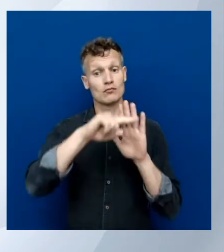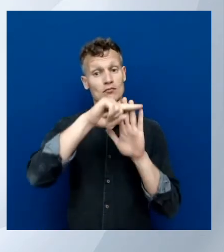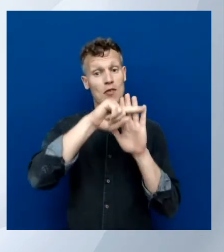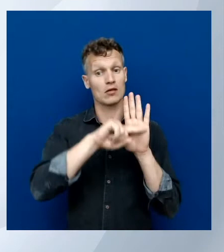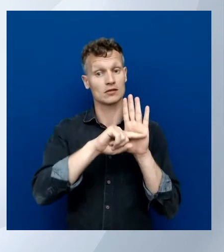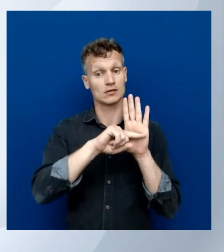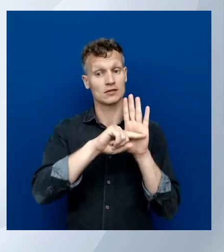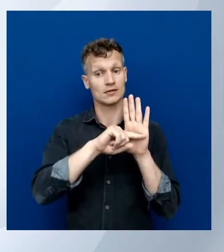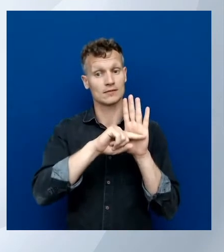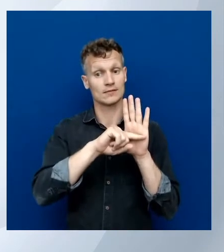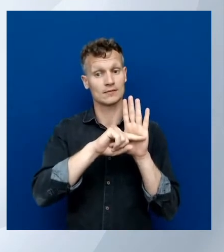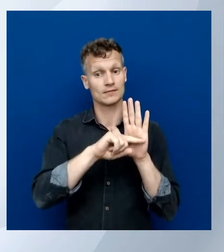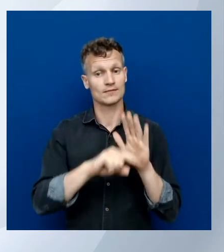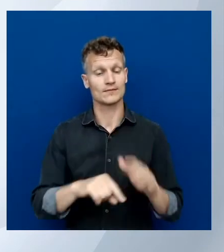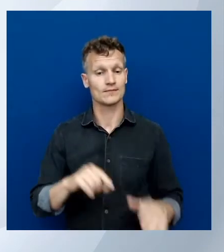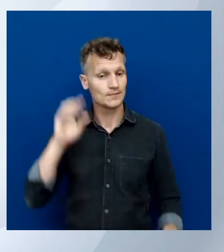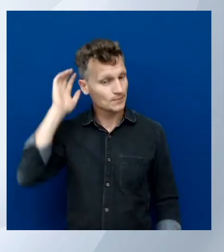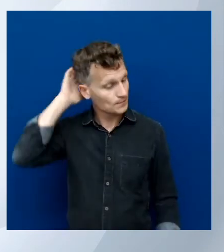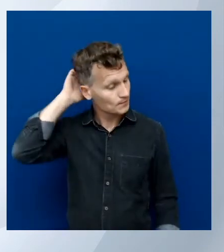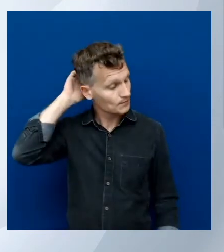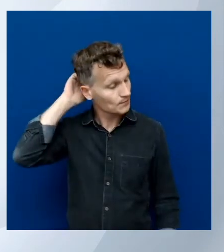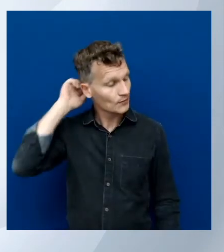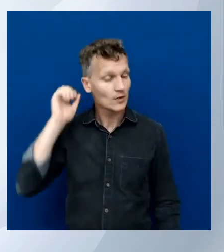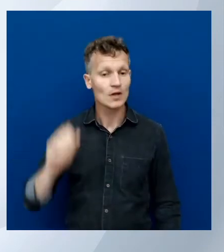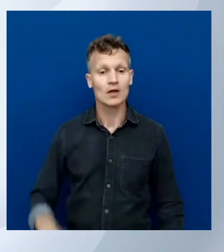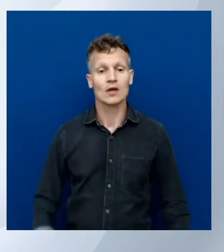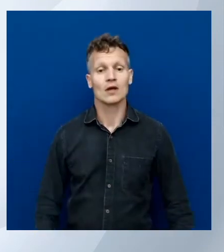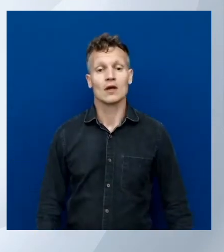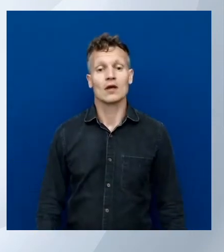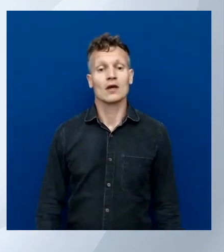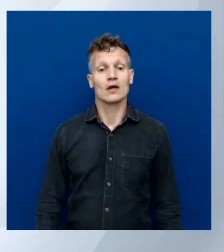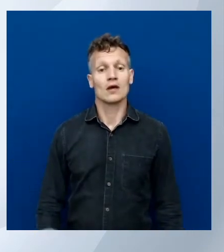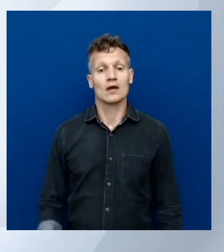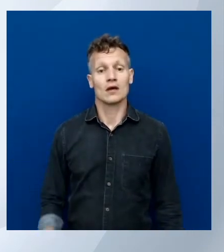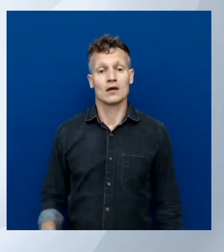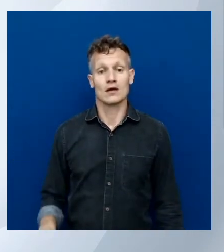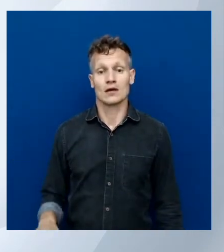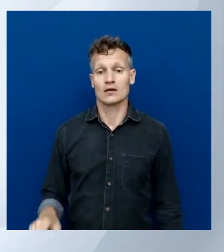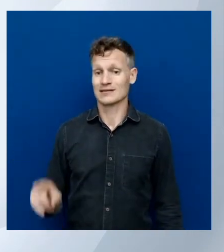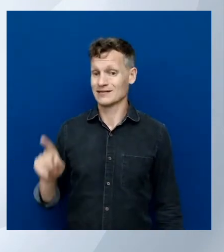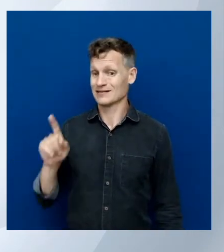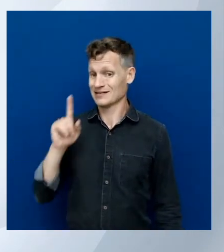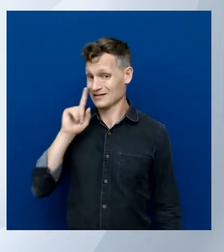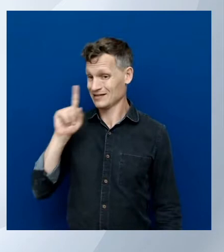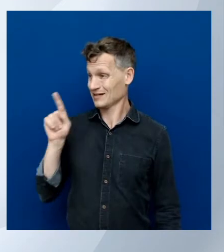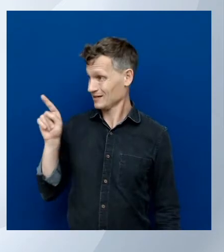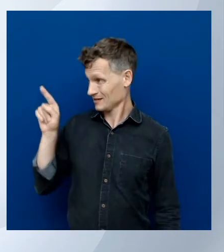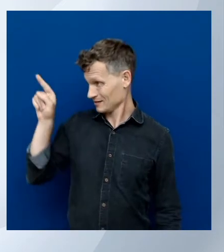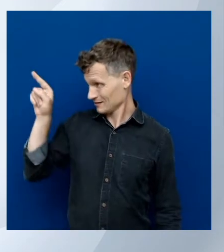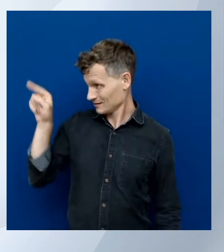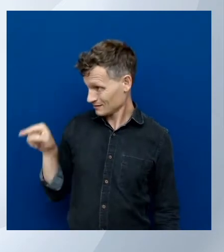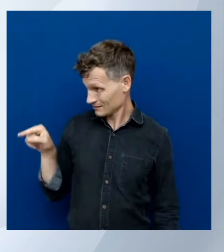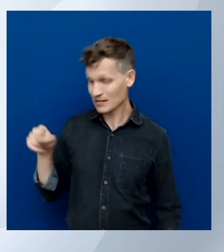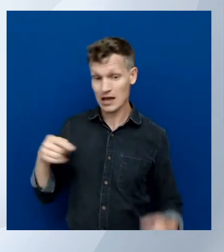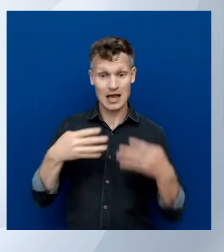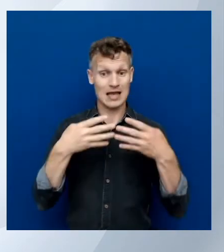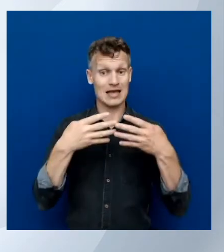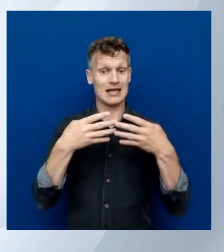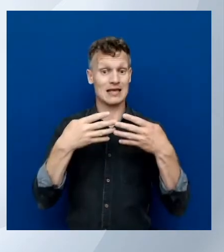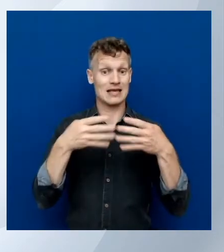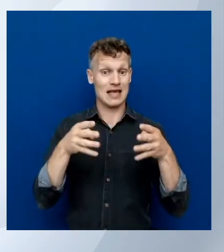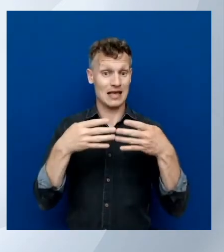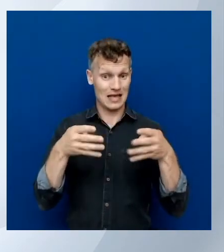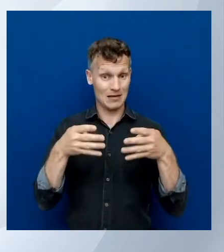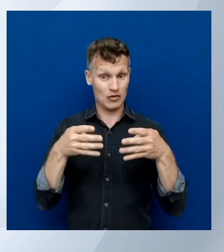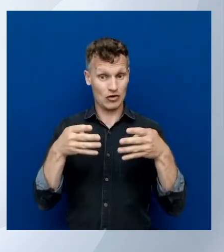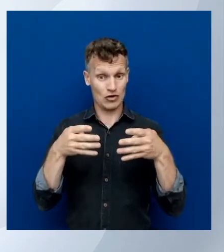This is an extension to Gatekeeper. So what I just have